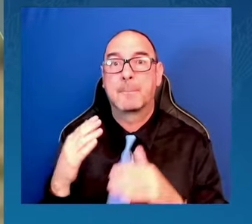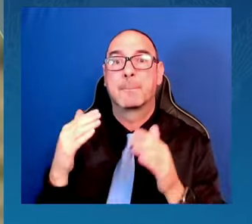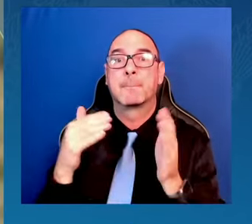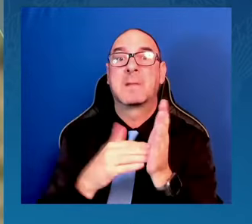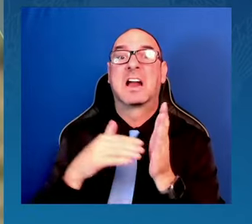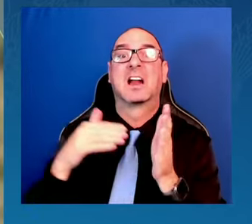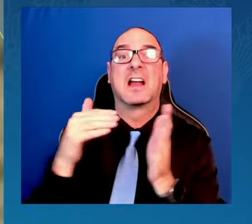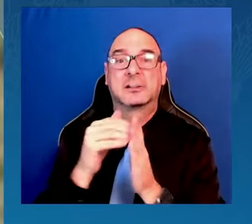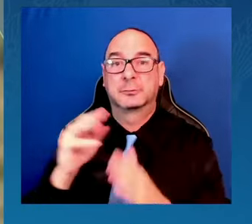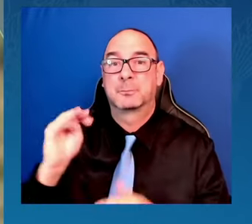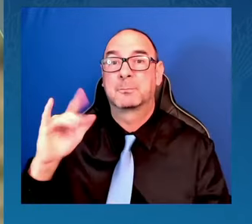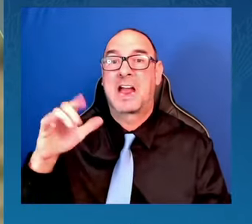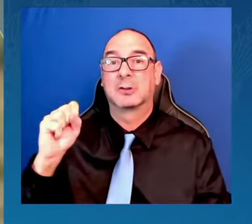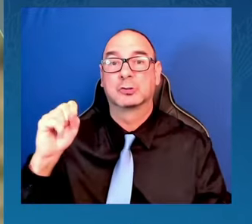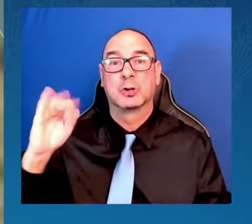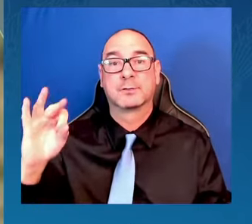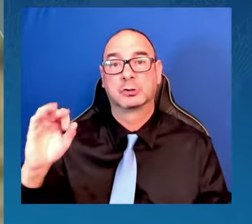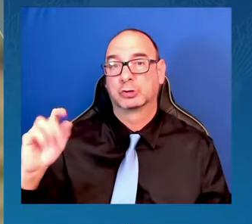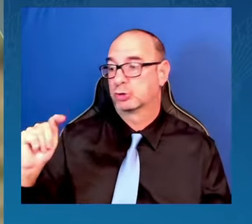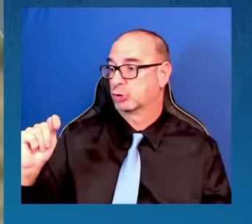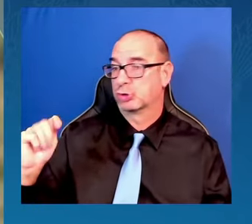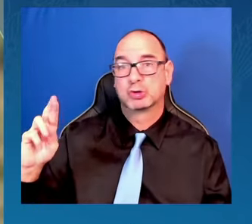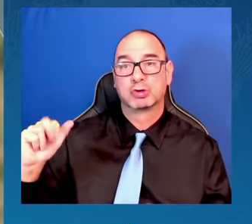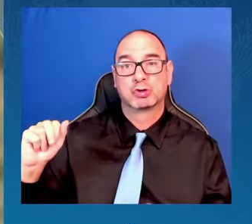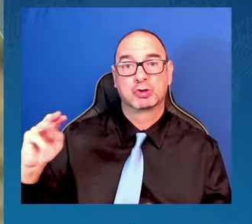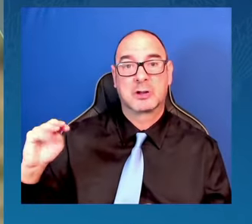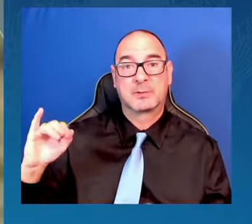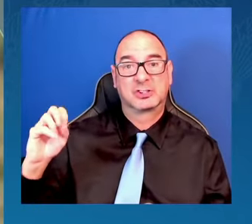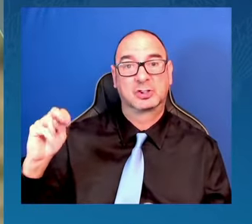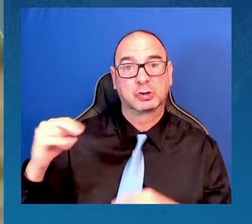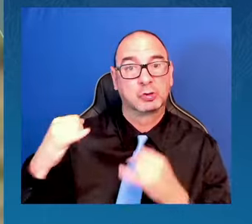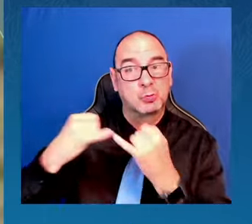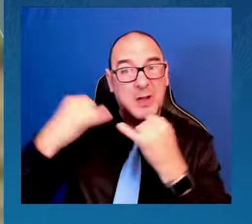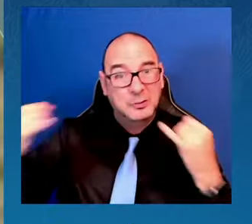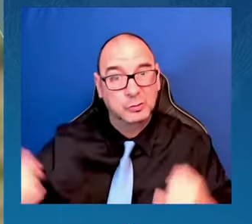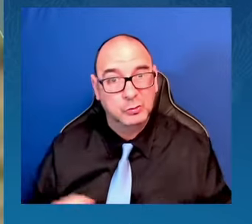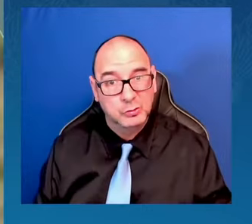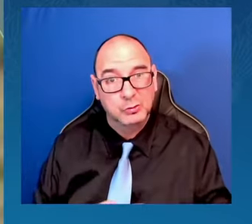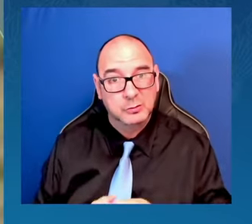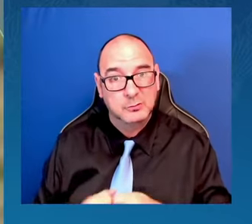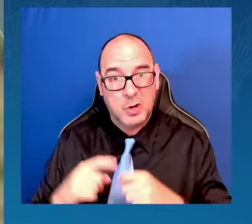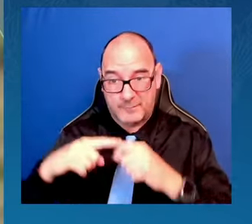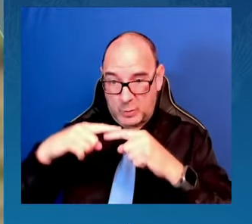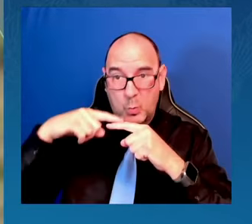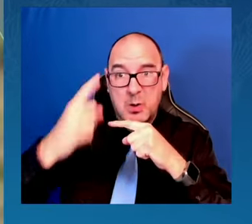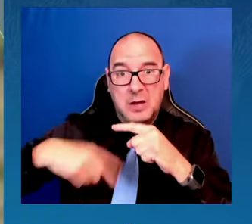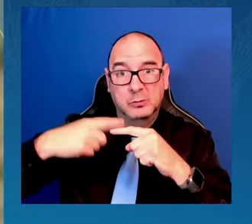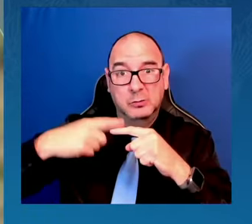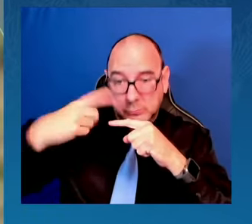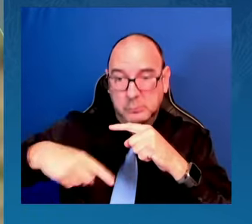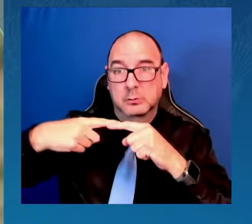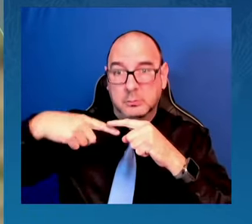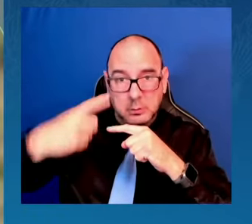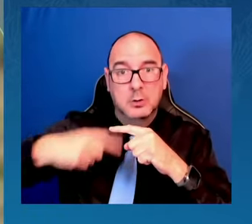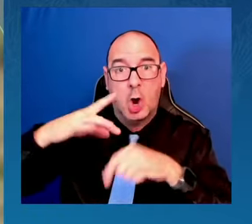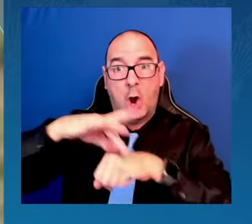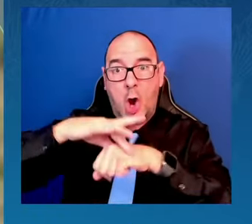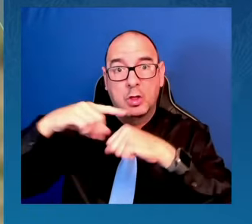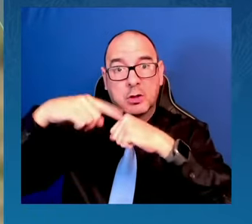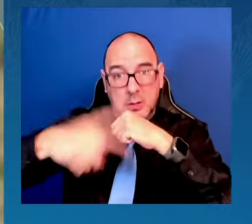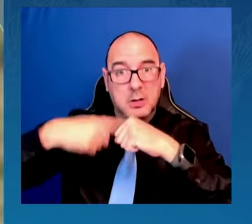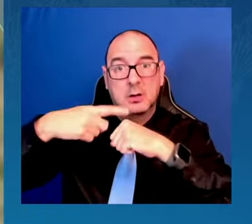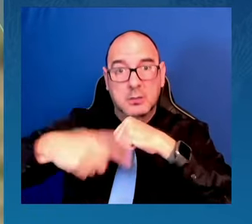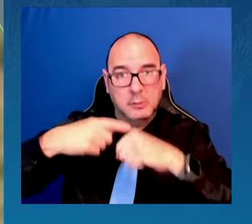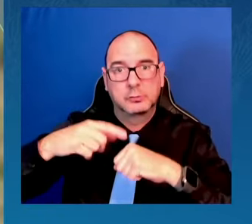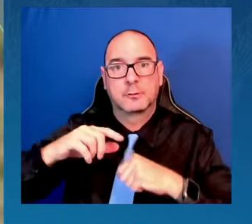wrap around the globe 24 times. These lines connect the power plants where